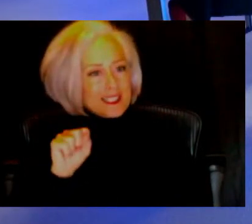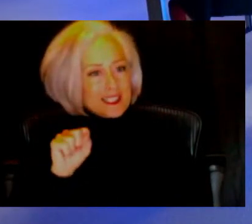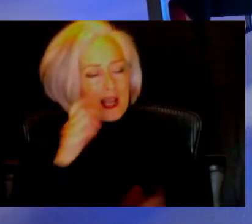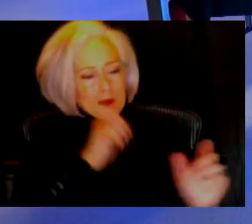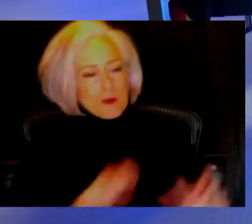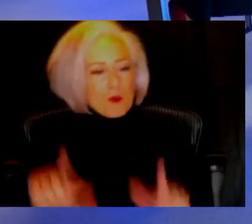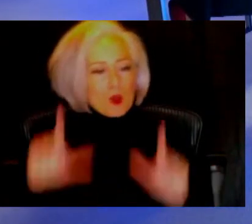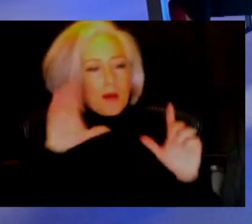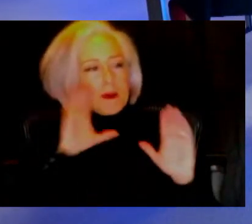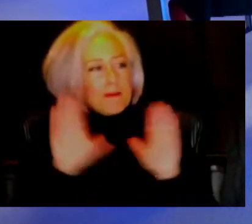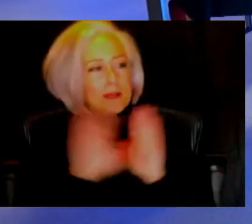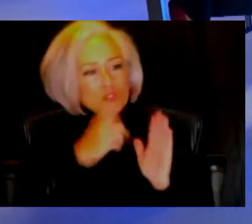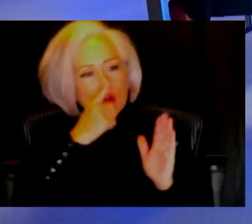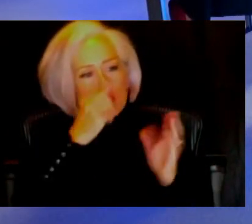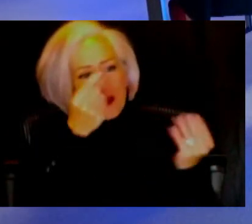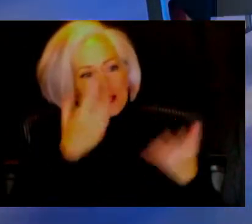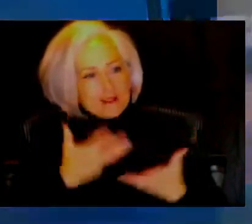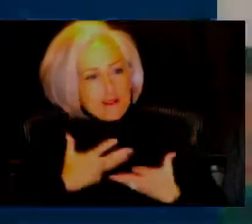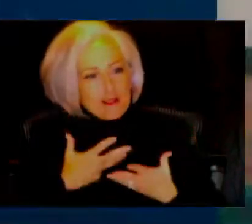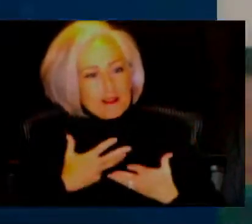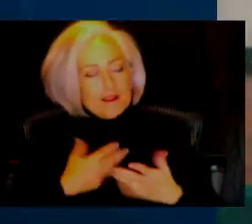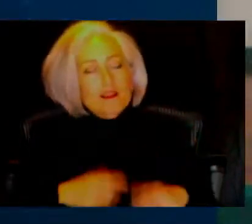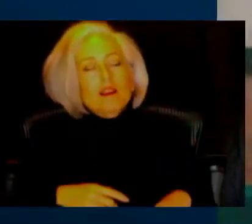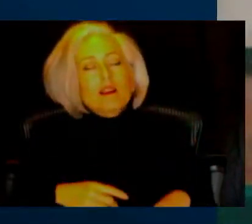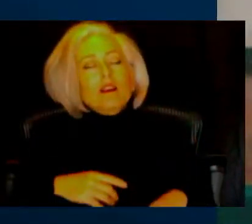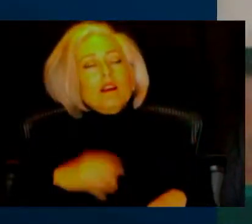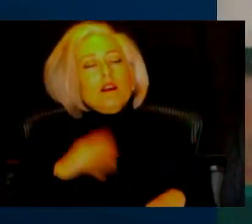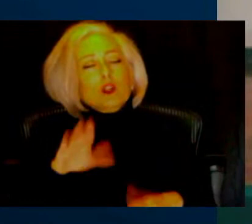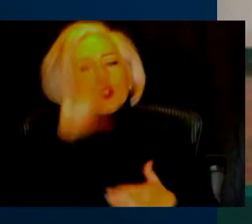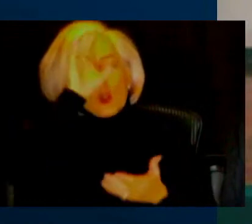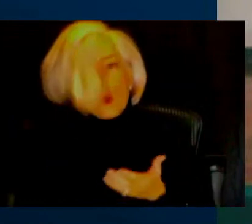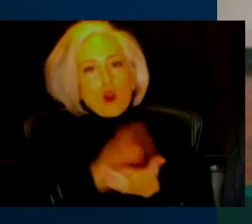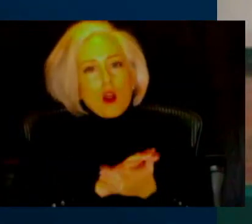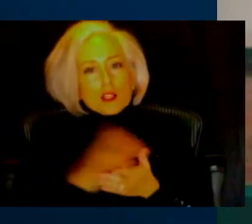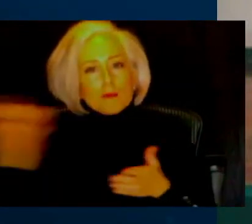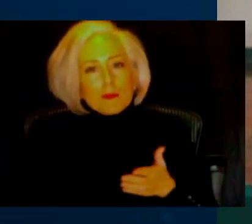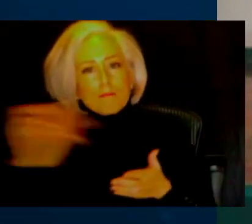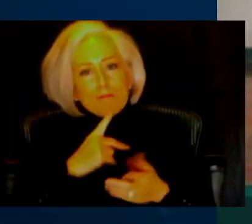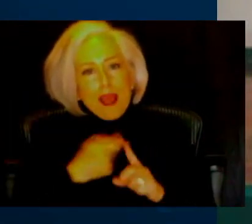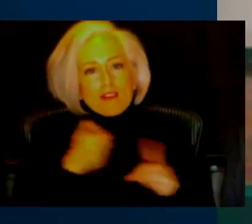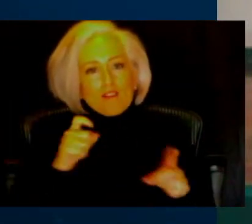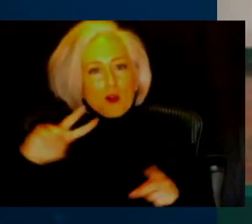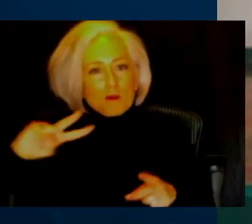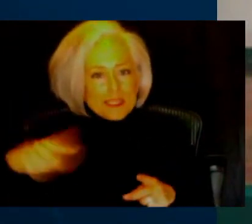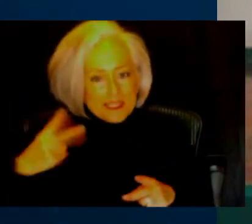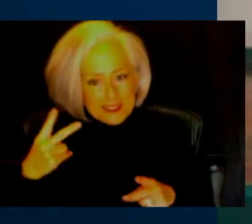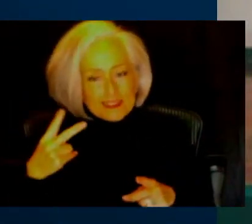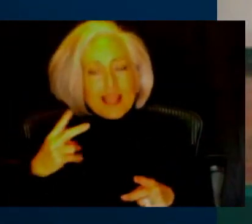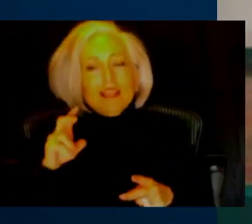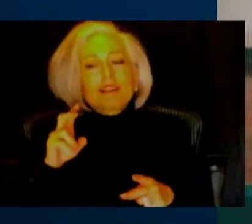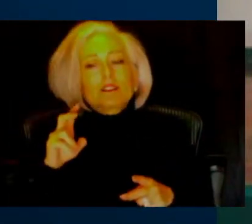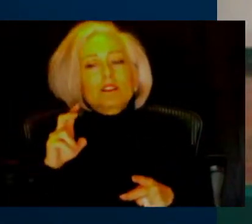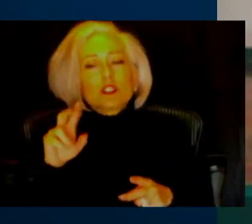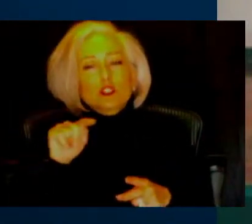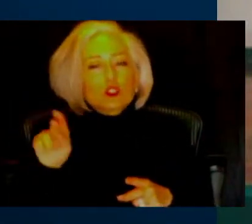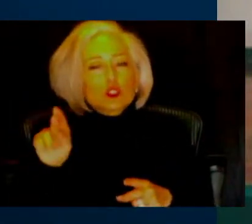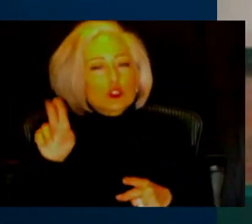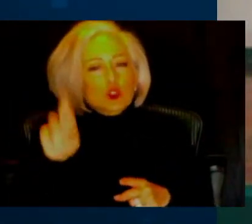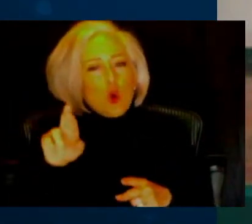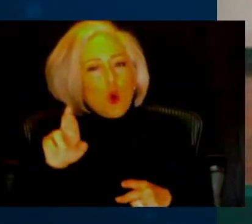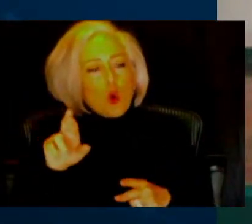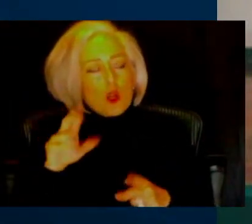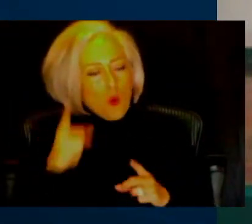bit, if you would, because your husband came back from his second tour could you tell me a little bit about, when you see this picture,